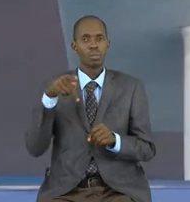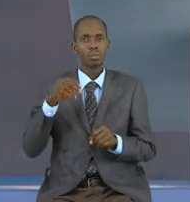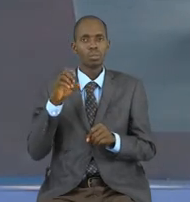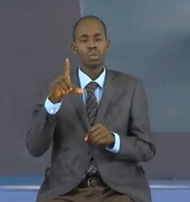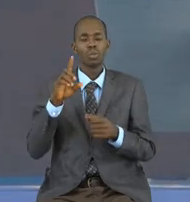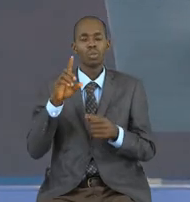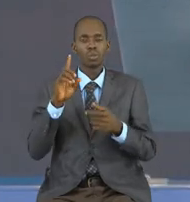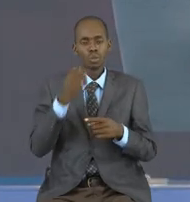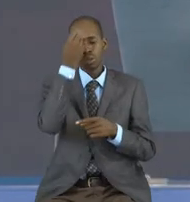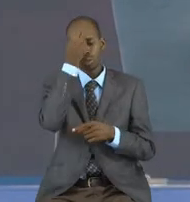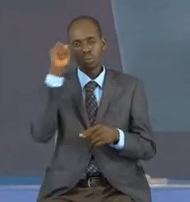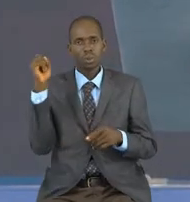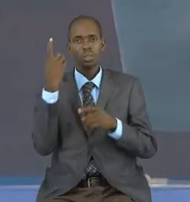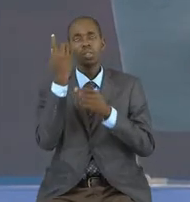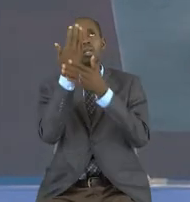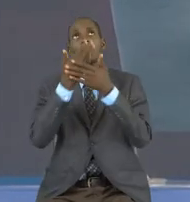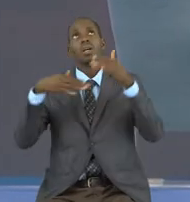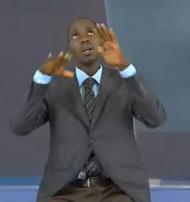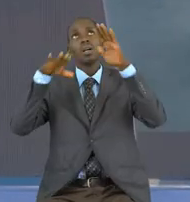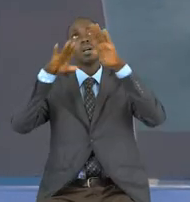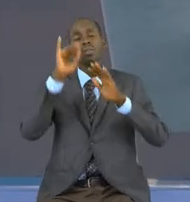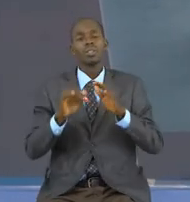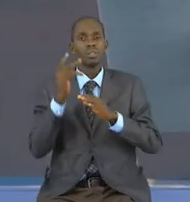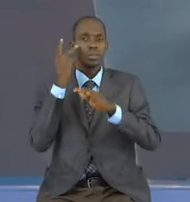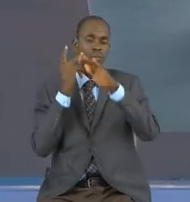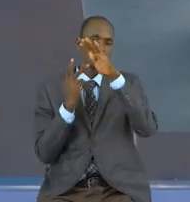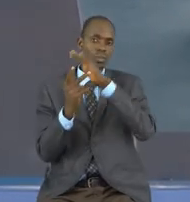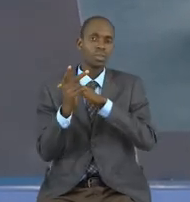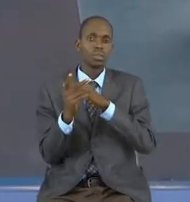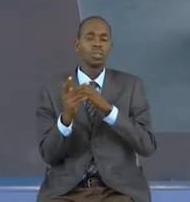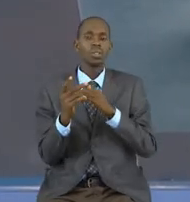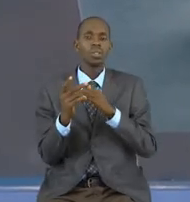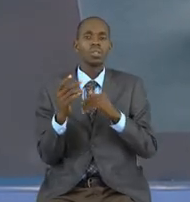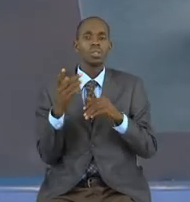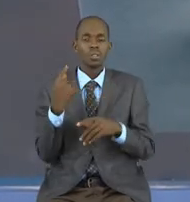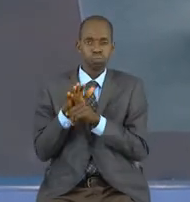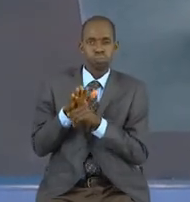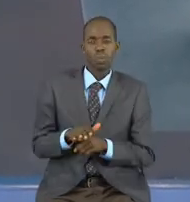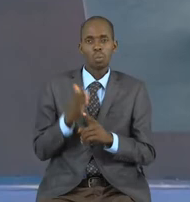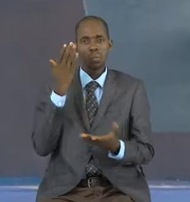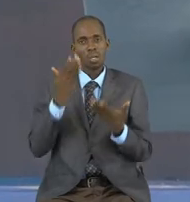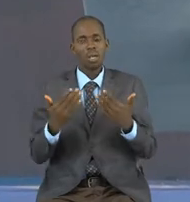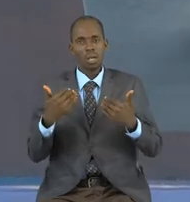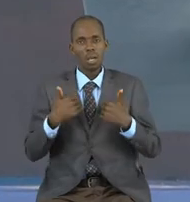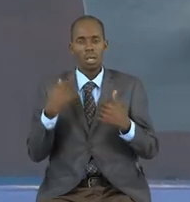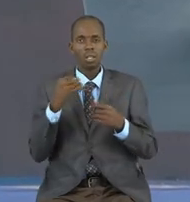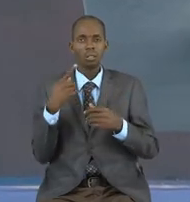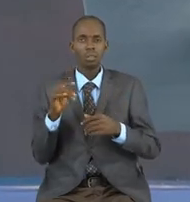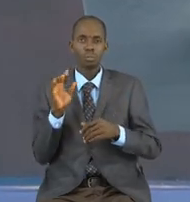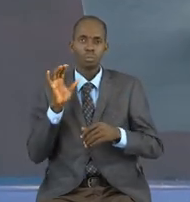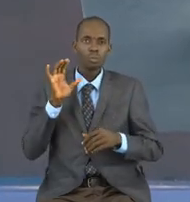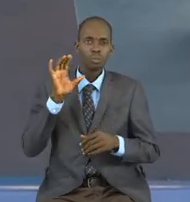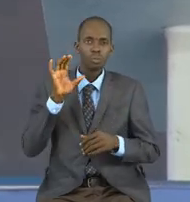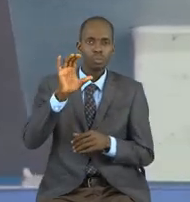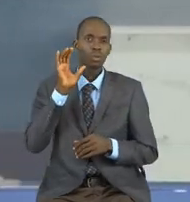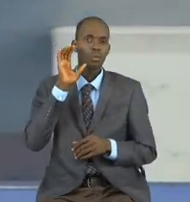the pressure could have made him disobey the heavenly vision, and the push and the pull of the world